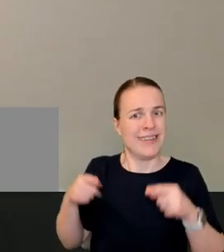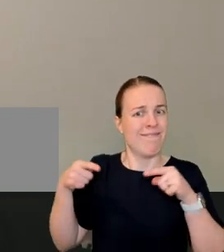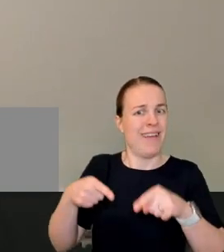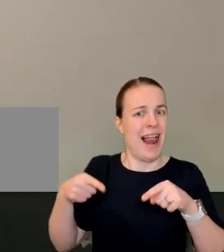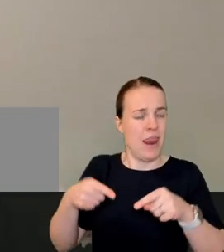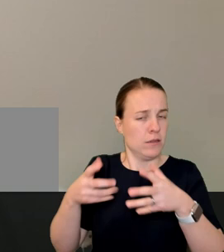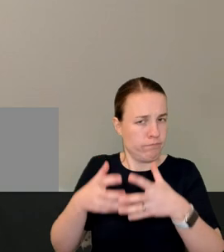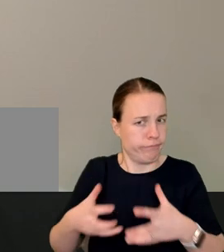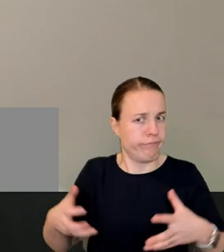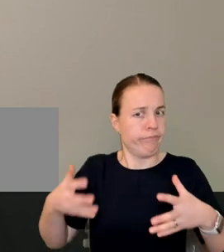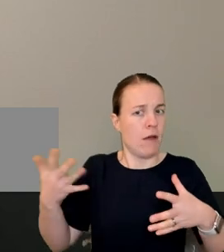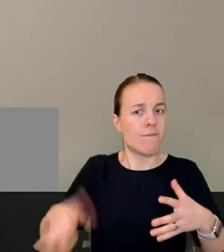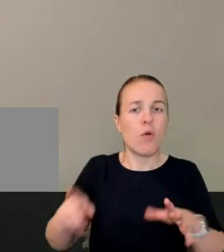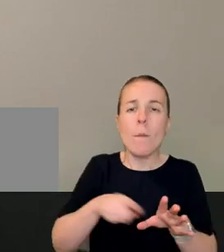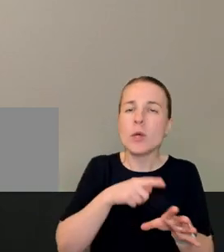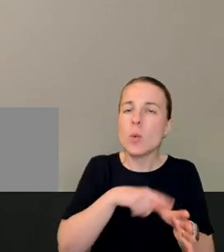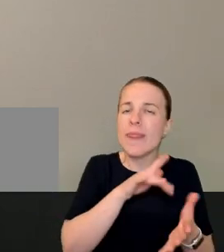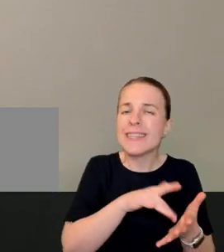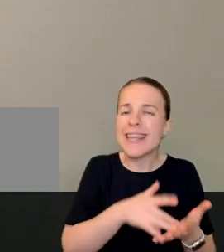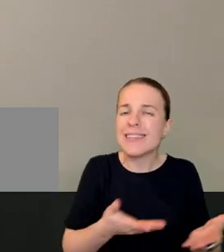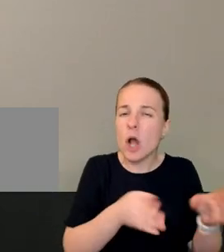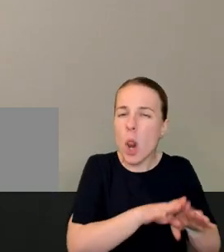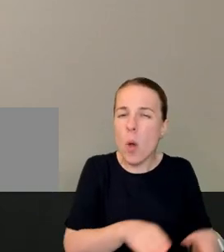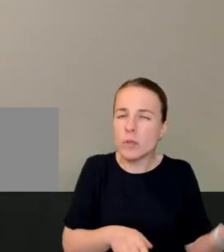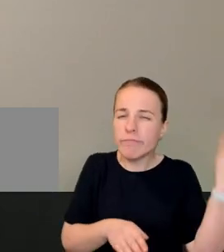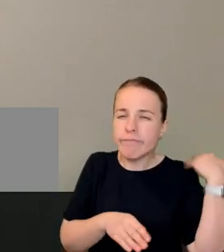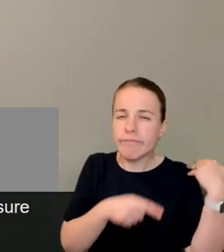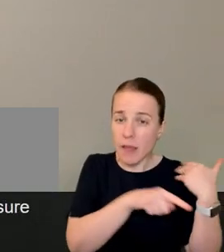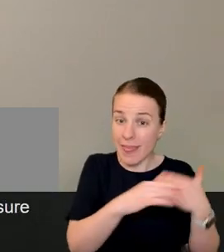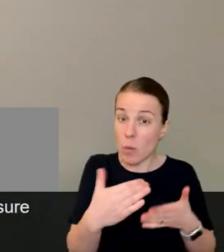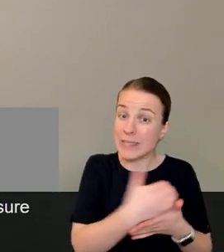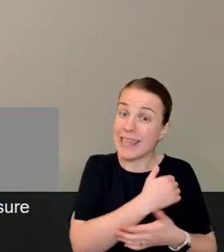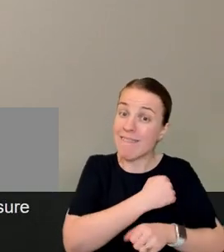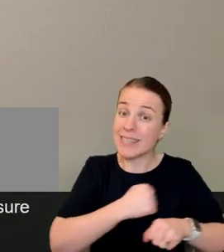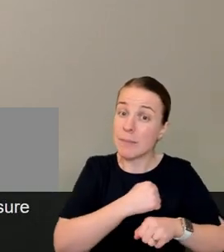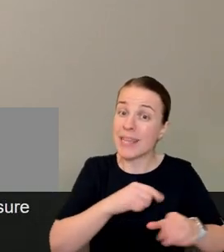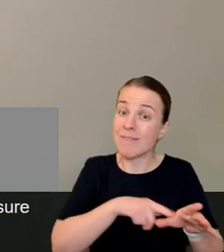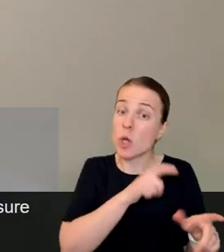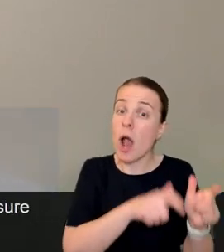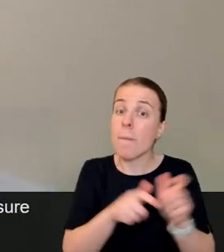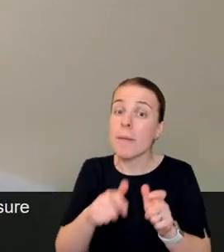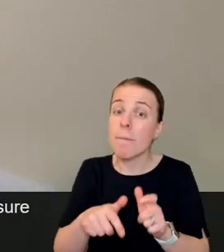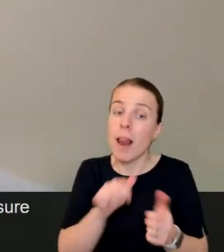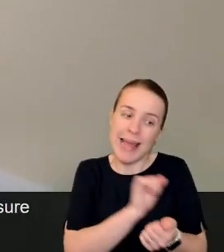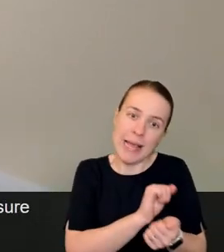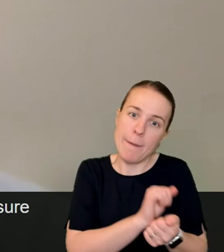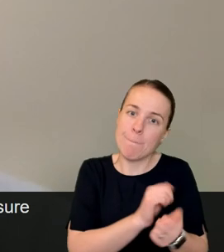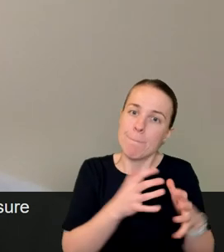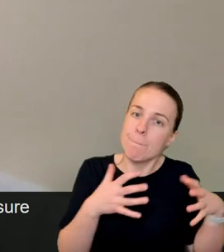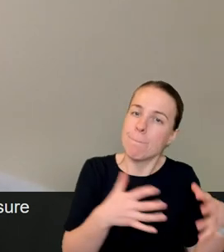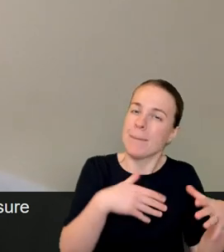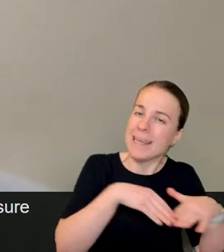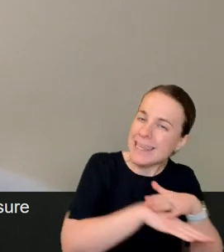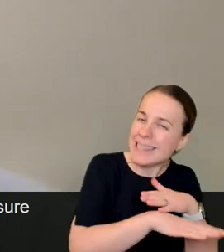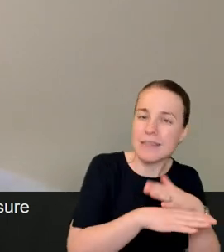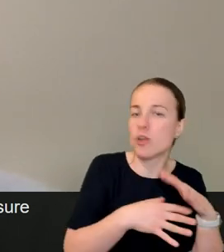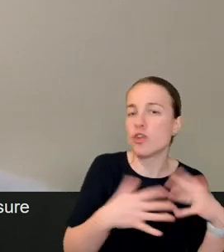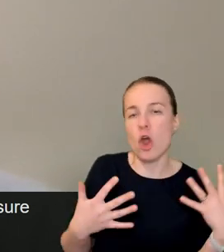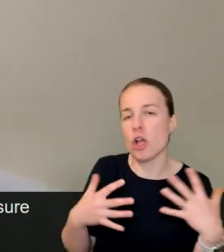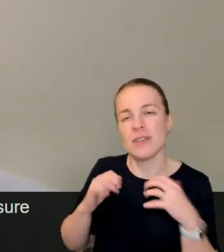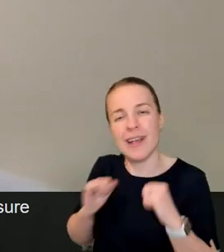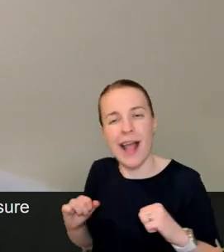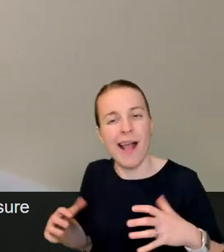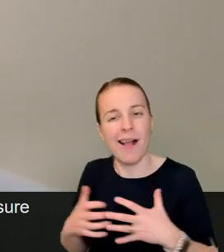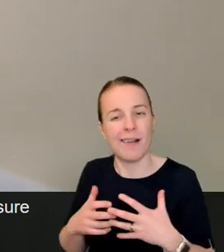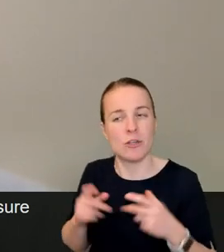youth centres, which were safe spaces for our youth and kept them off the streets and out of gangs. What have you put